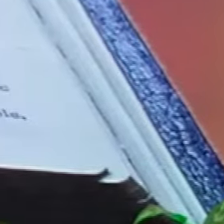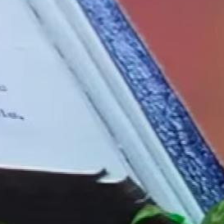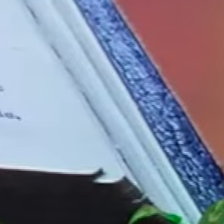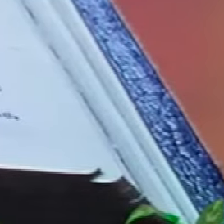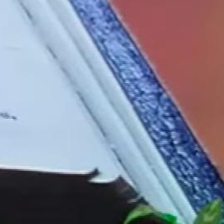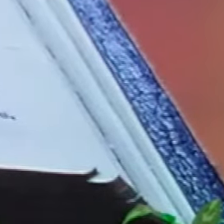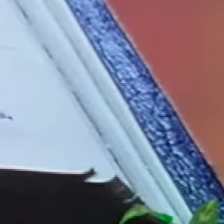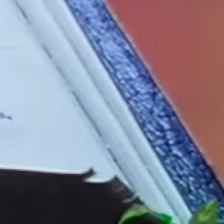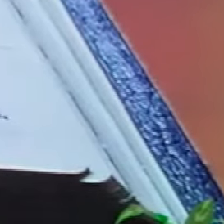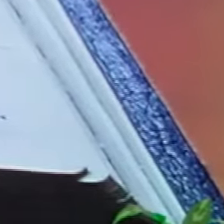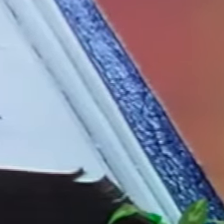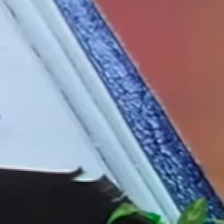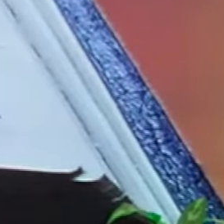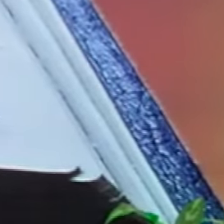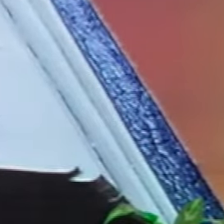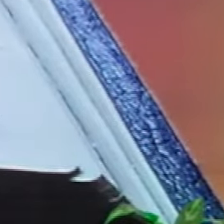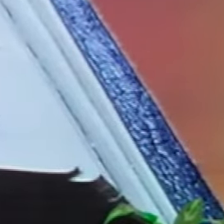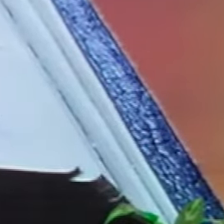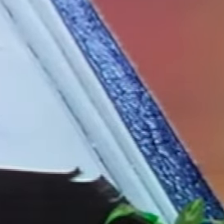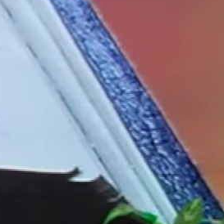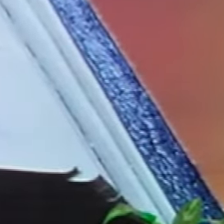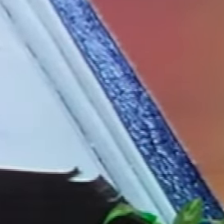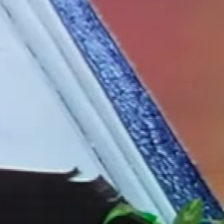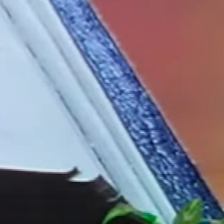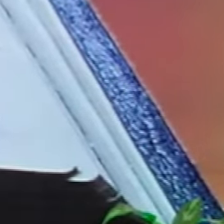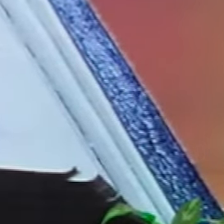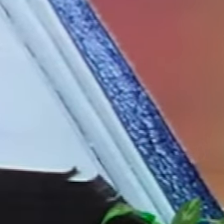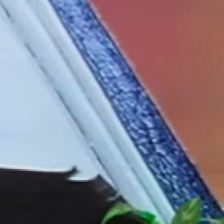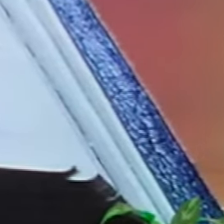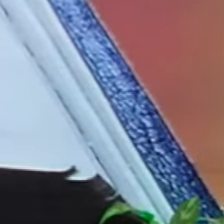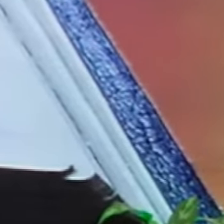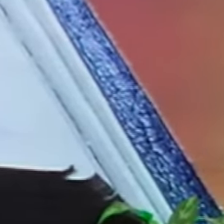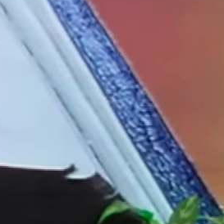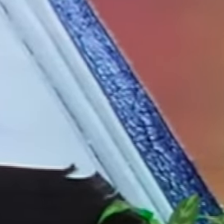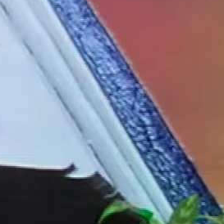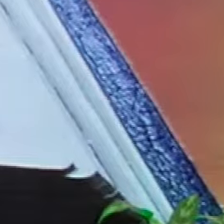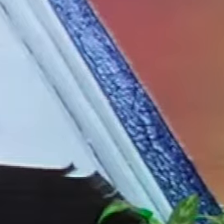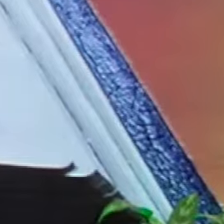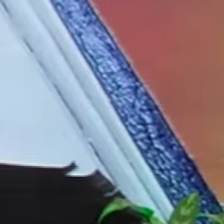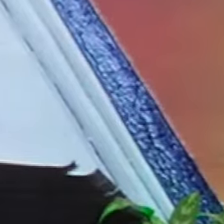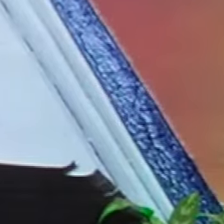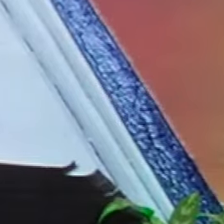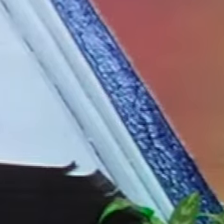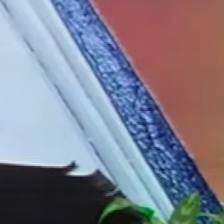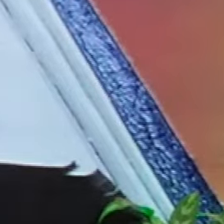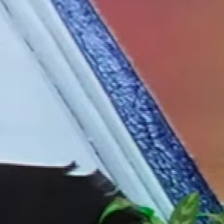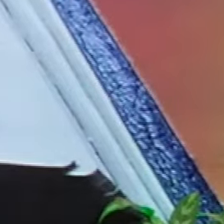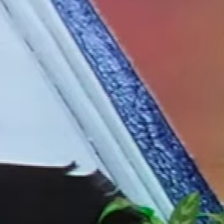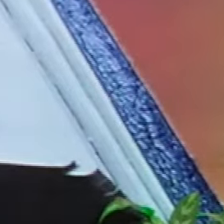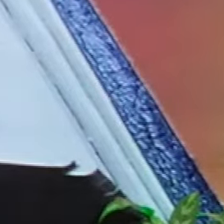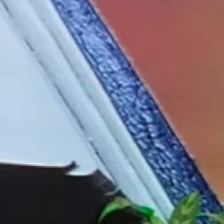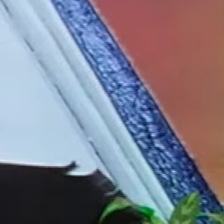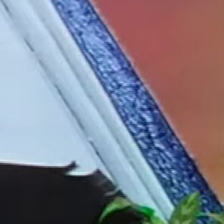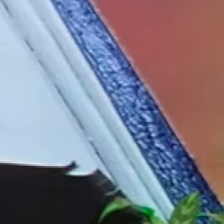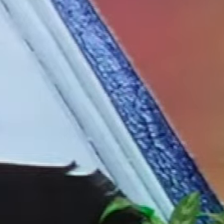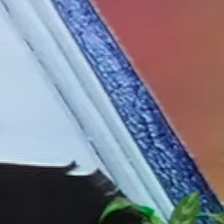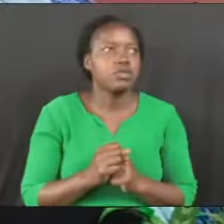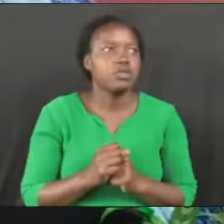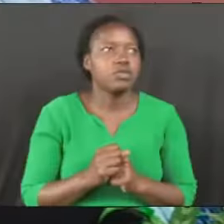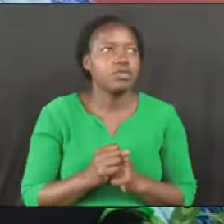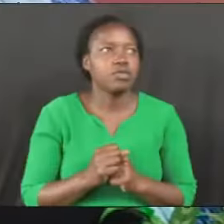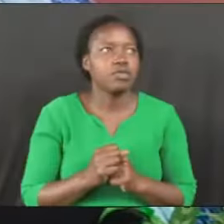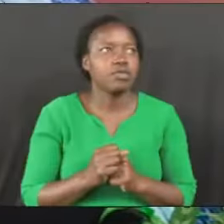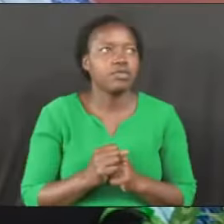12. When you found it, would you be so kind as to rest on your feet as we honor the word of the Lord in this place?